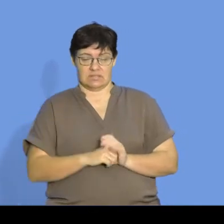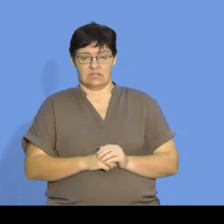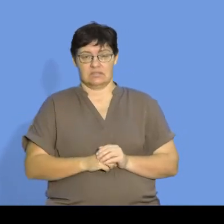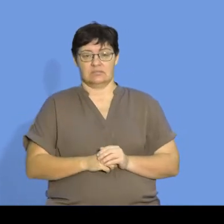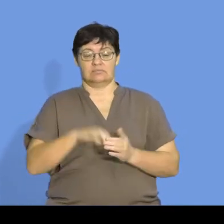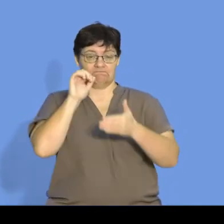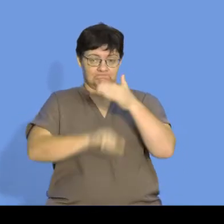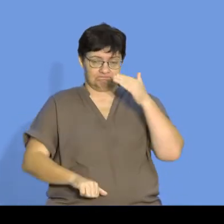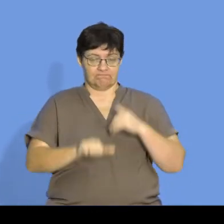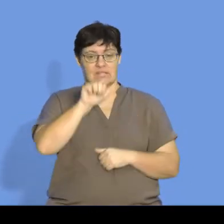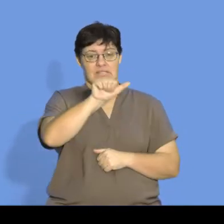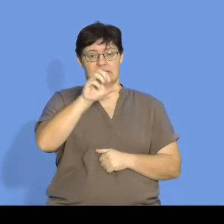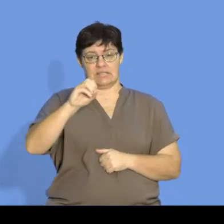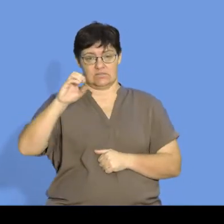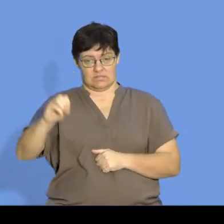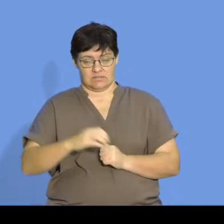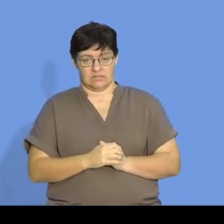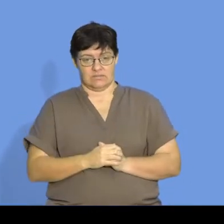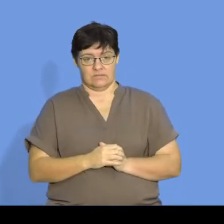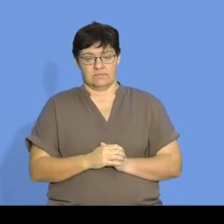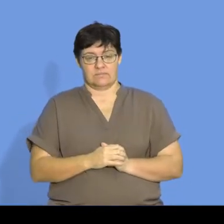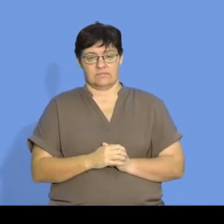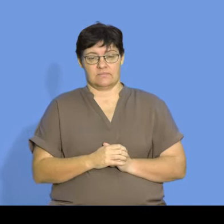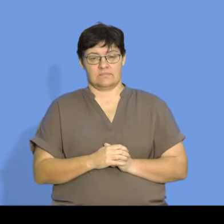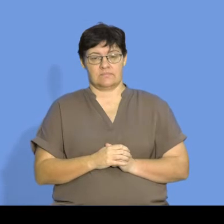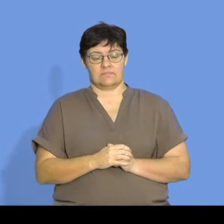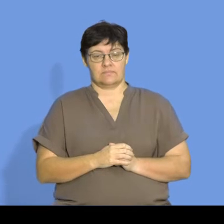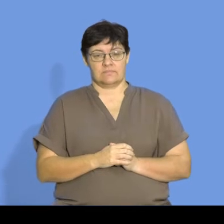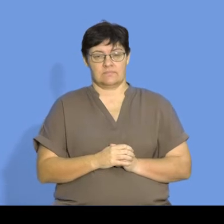20,000, there we go, minus the 600,